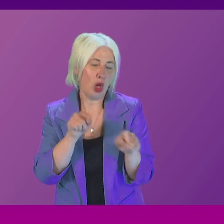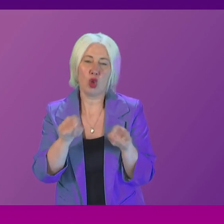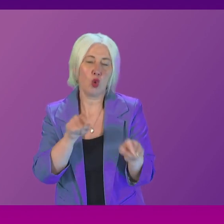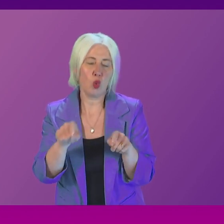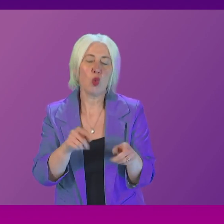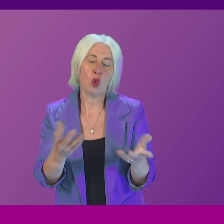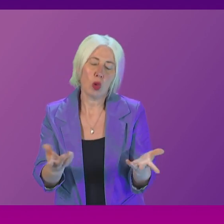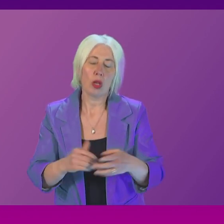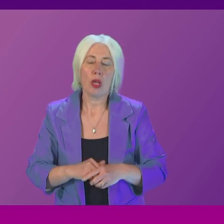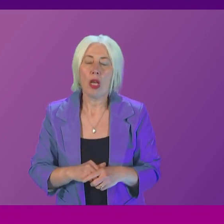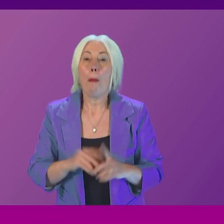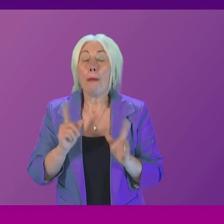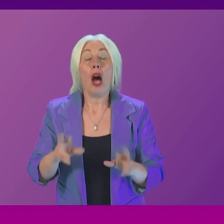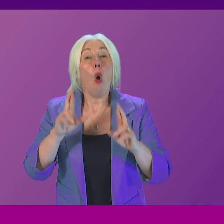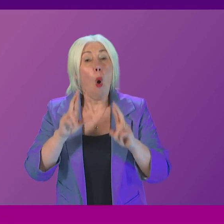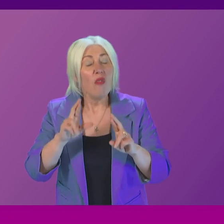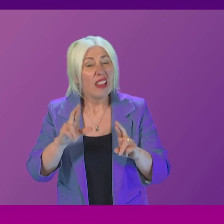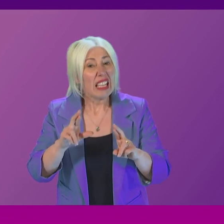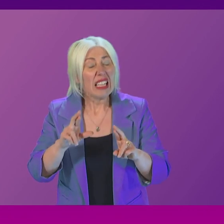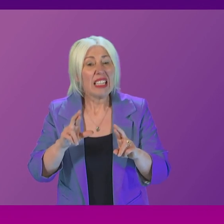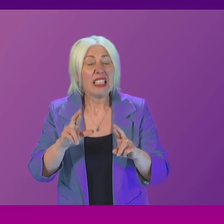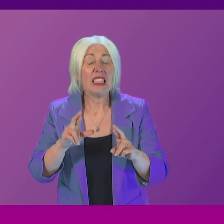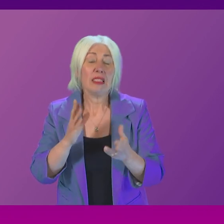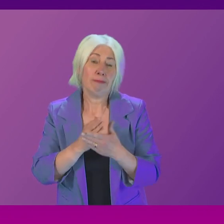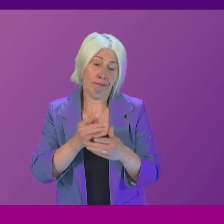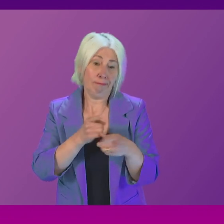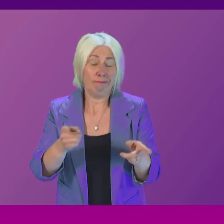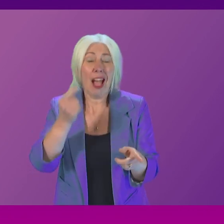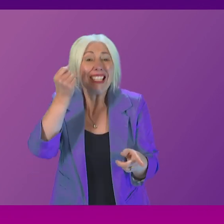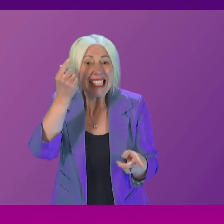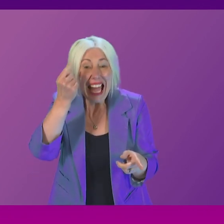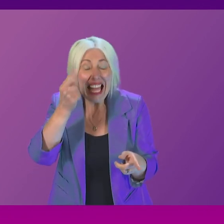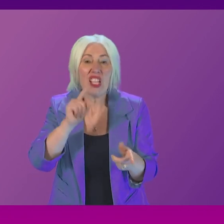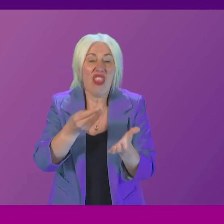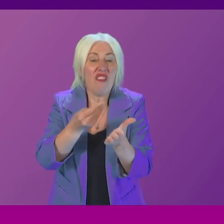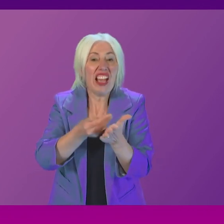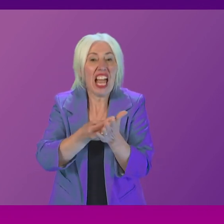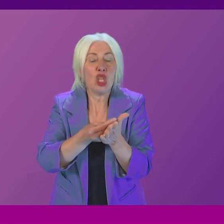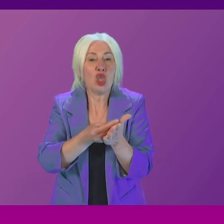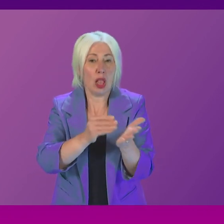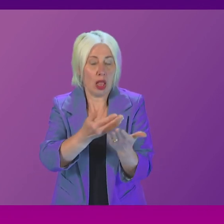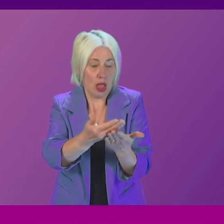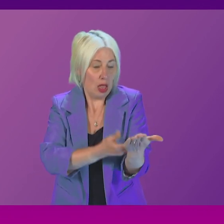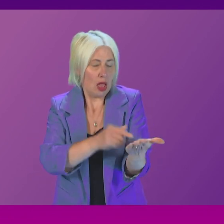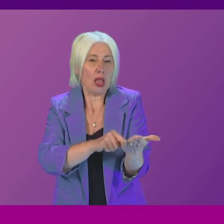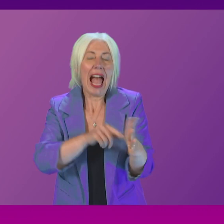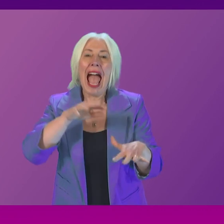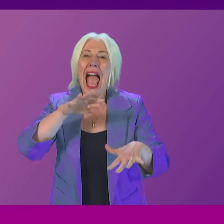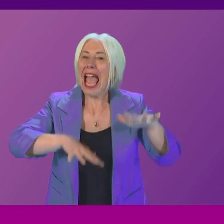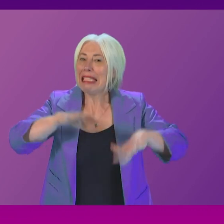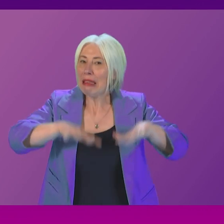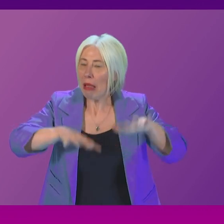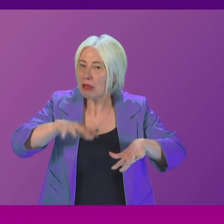there. But I hope there's also an absolute understanding that those financial memorandums, those financial estimates may